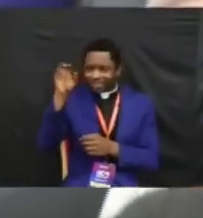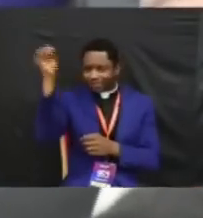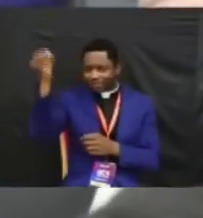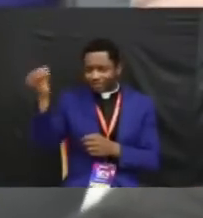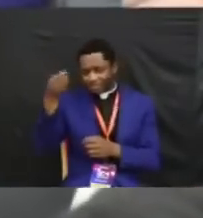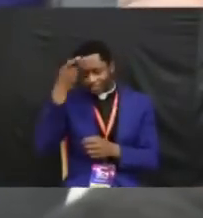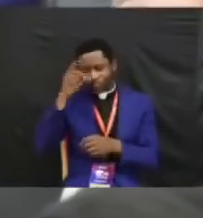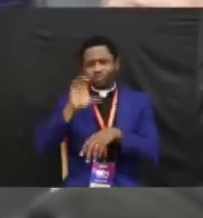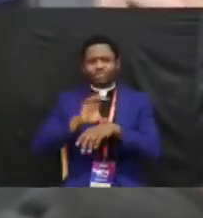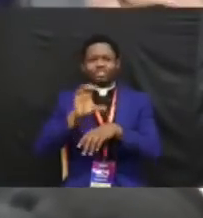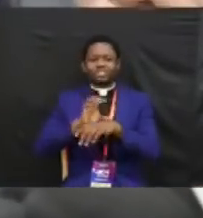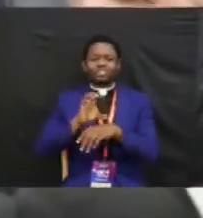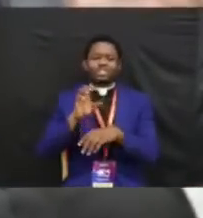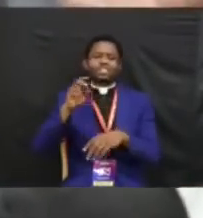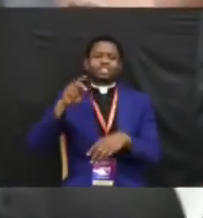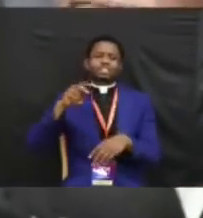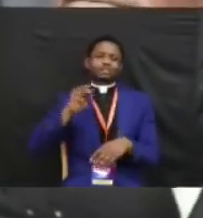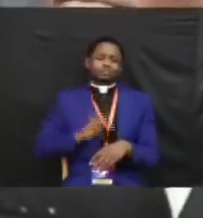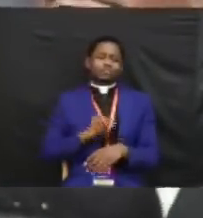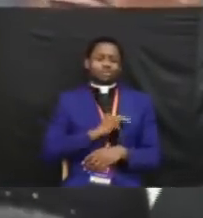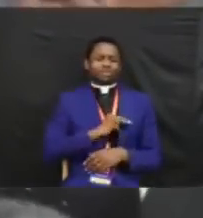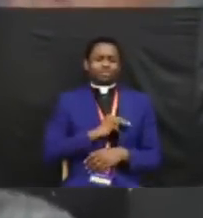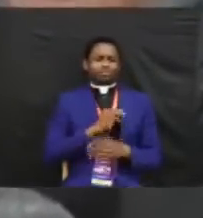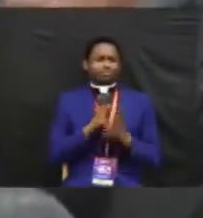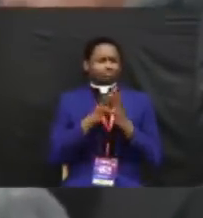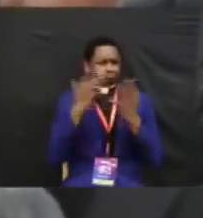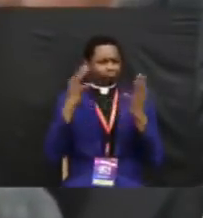of the church's total membership.